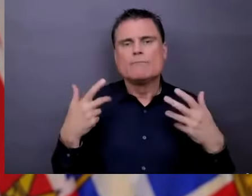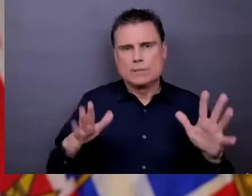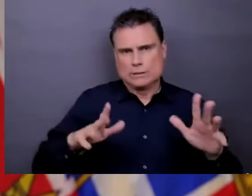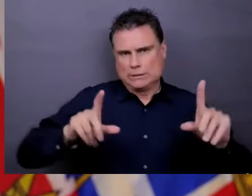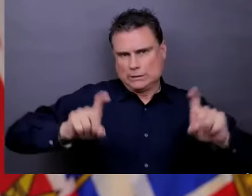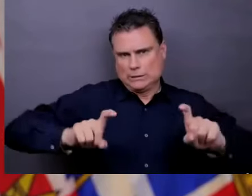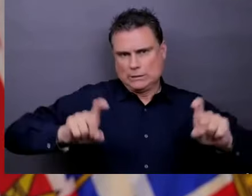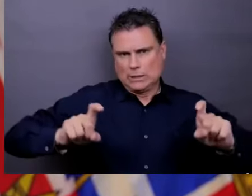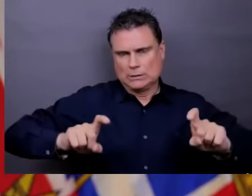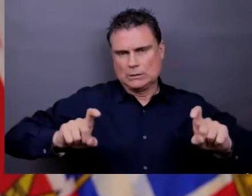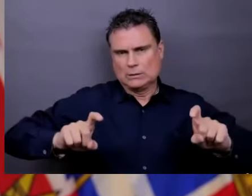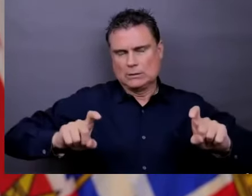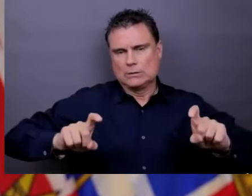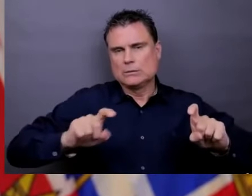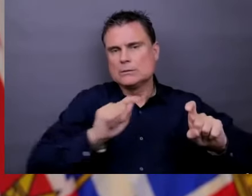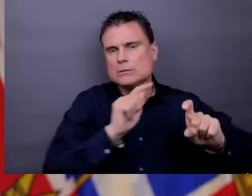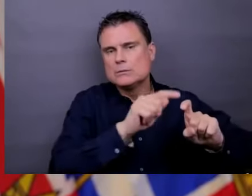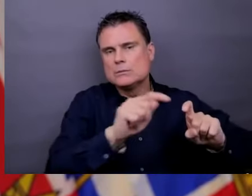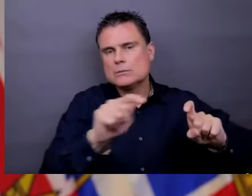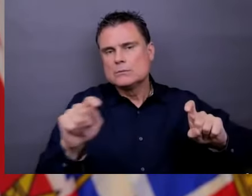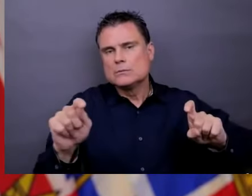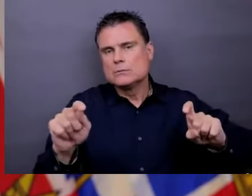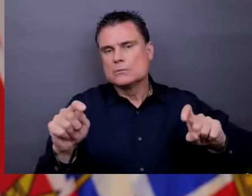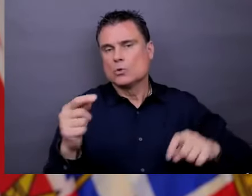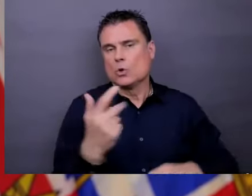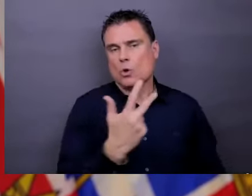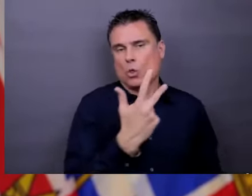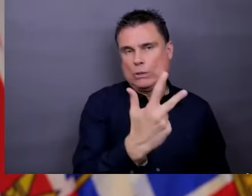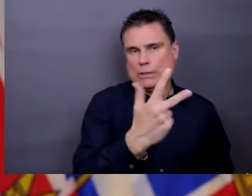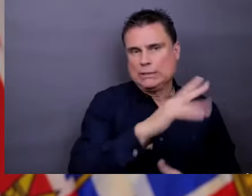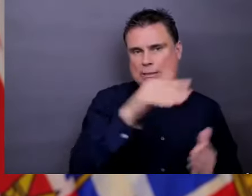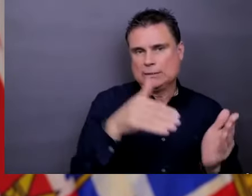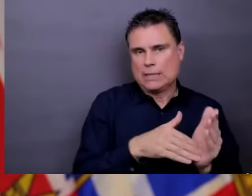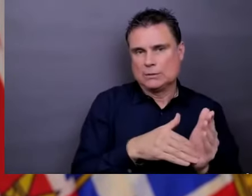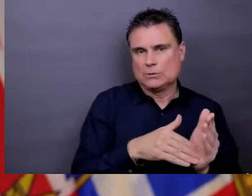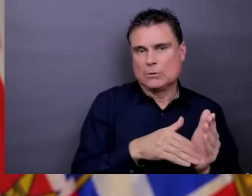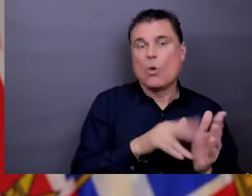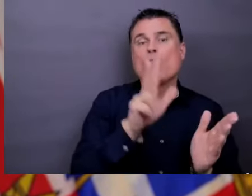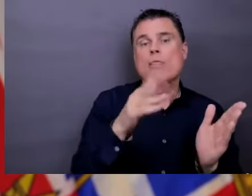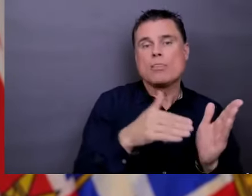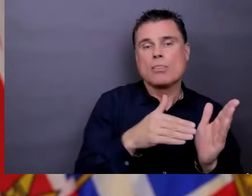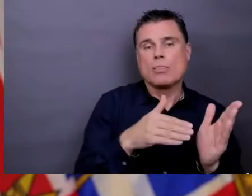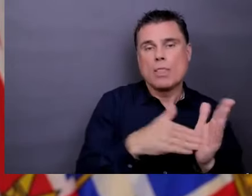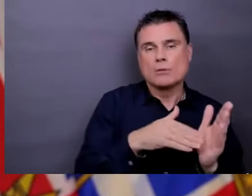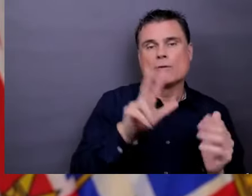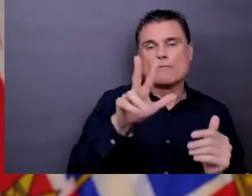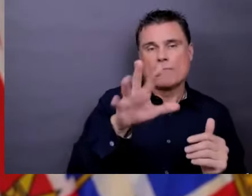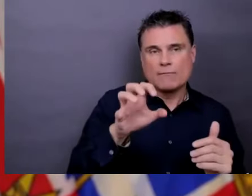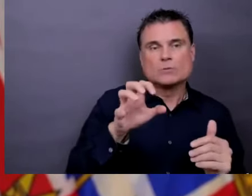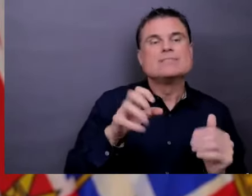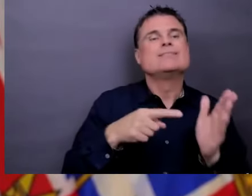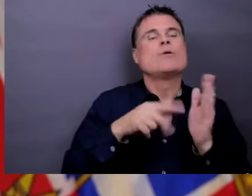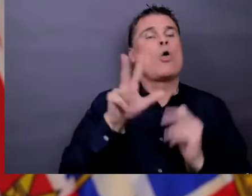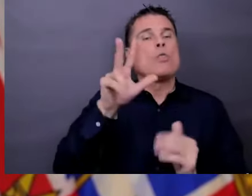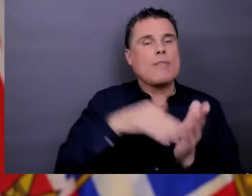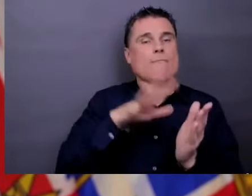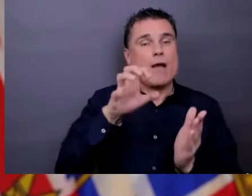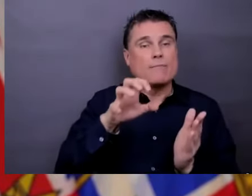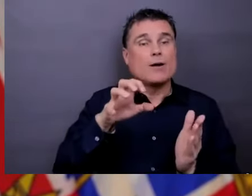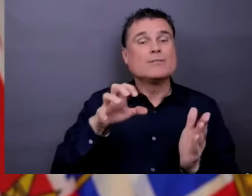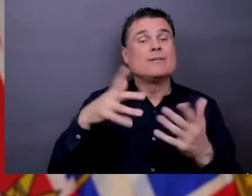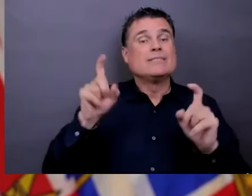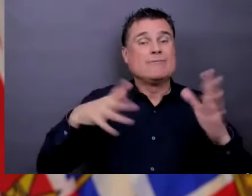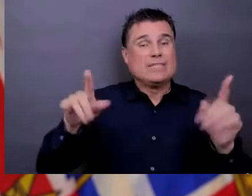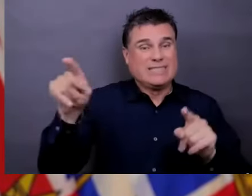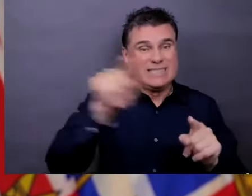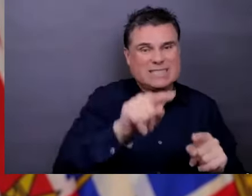3,099 positive samples that were collected between January. So all of the samples that were positive between January 30th and February